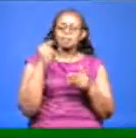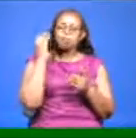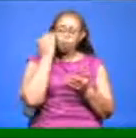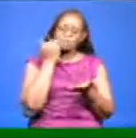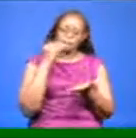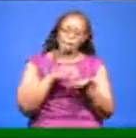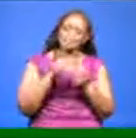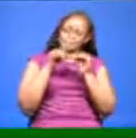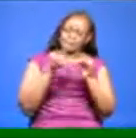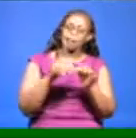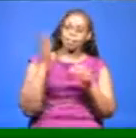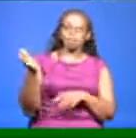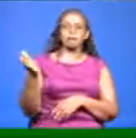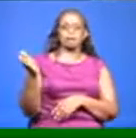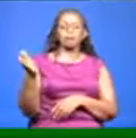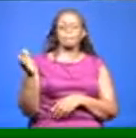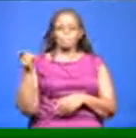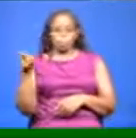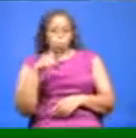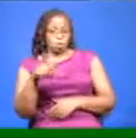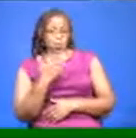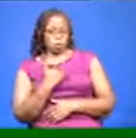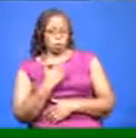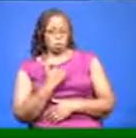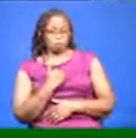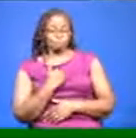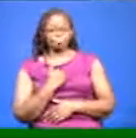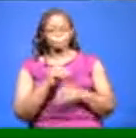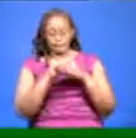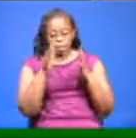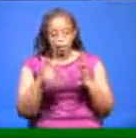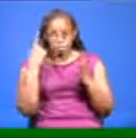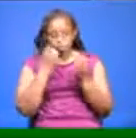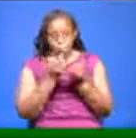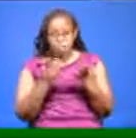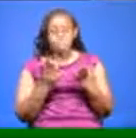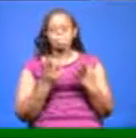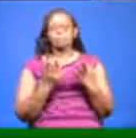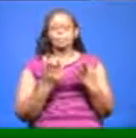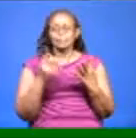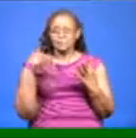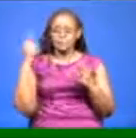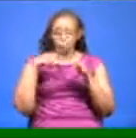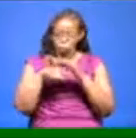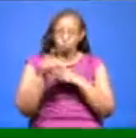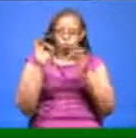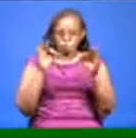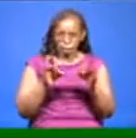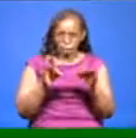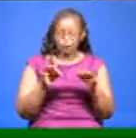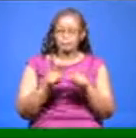Mr. Speaker, we want the leader of the majority to get to the Treasury and